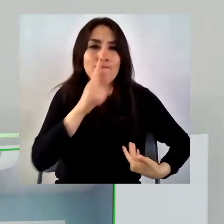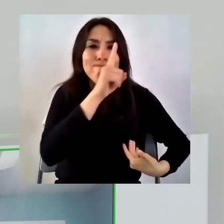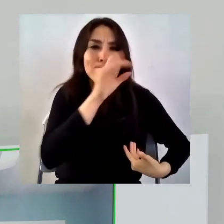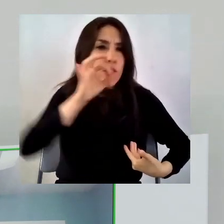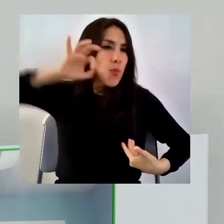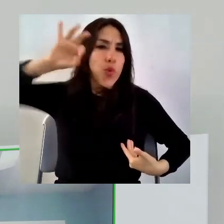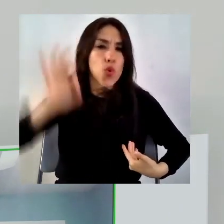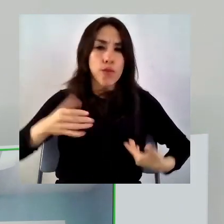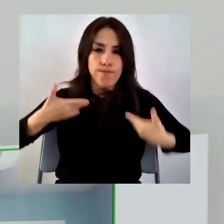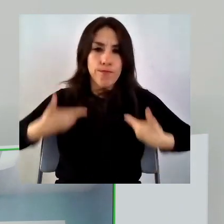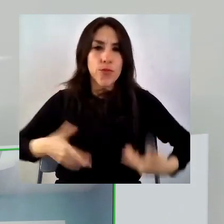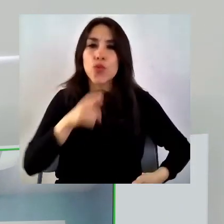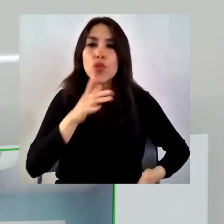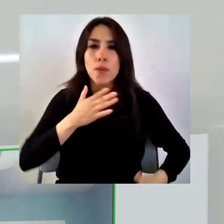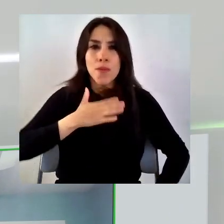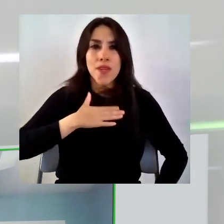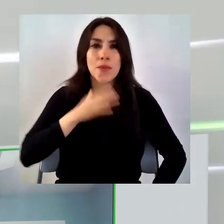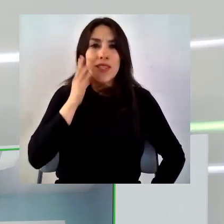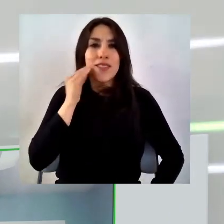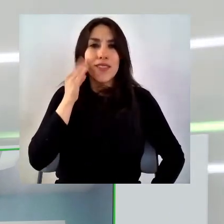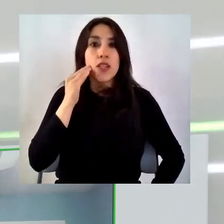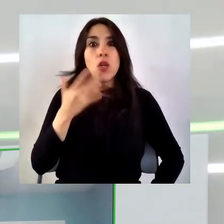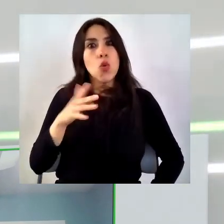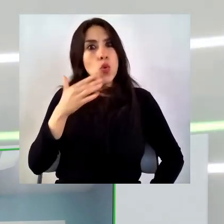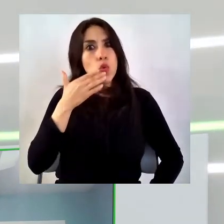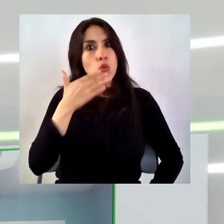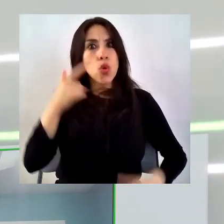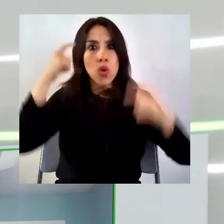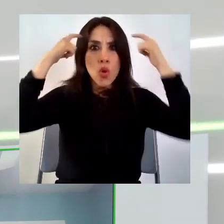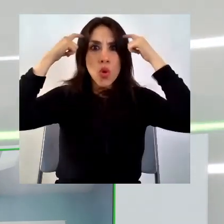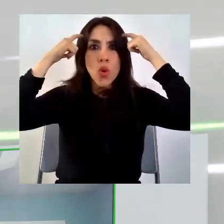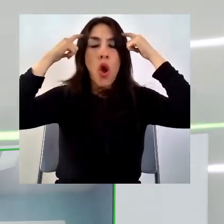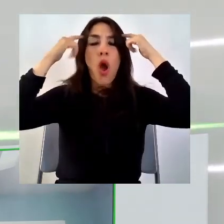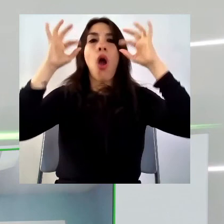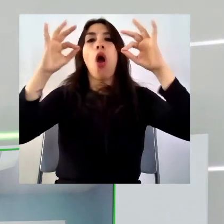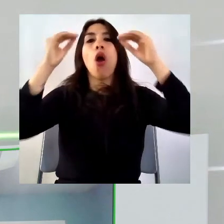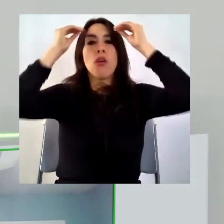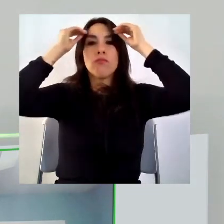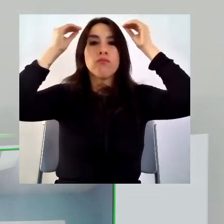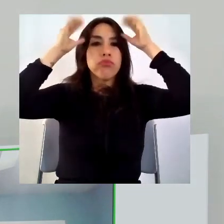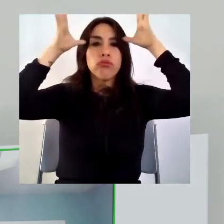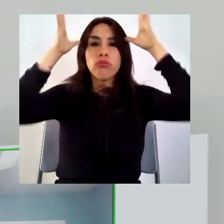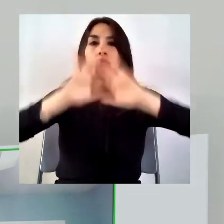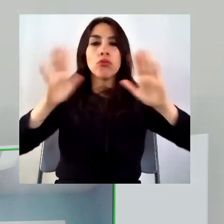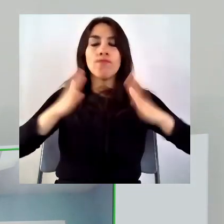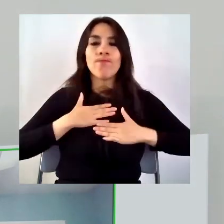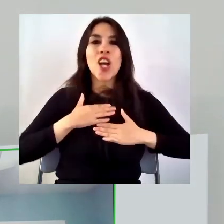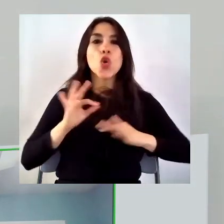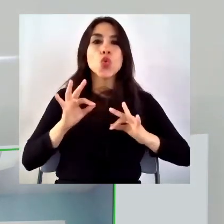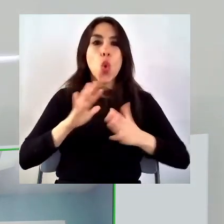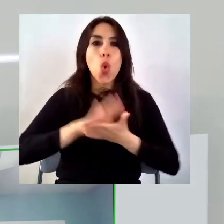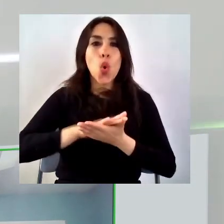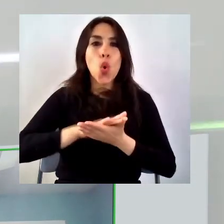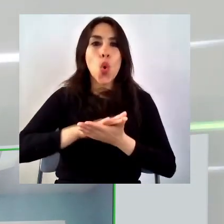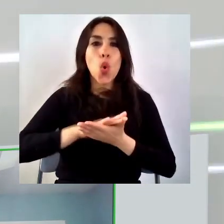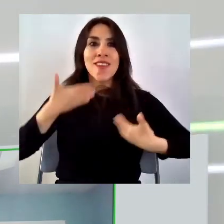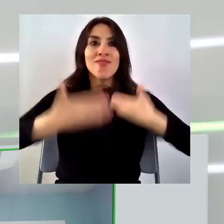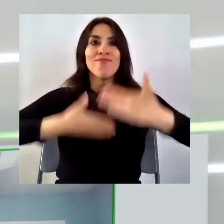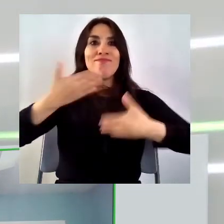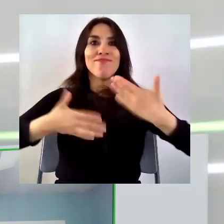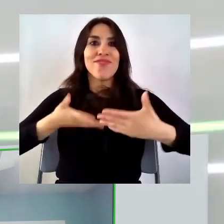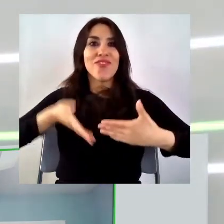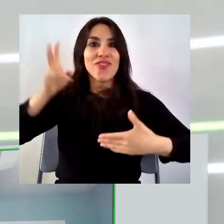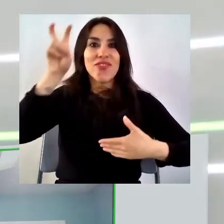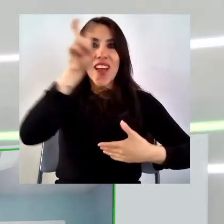very gradual journey spread across a number of years as I steadily built my confidence. I learned more about my